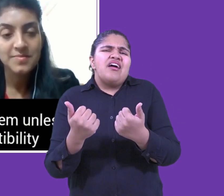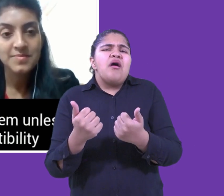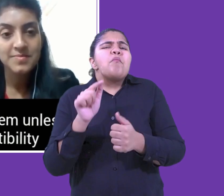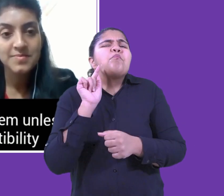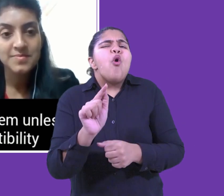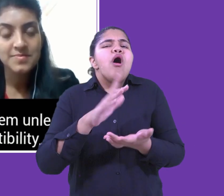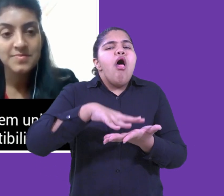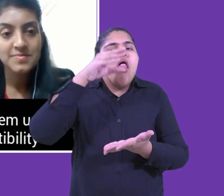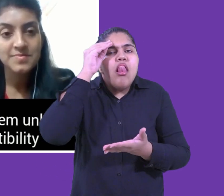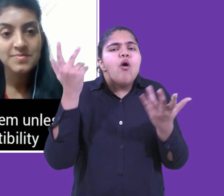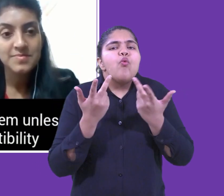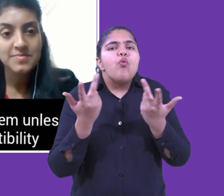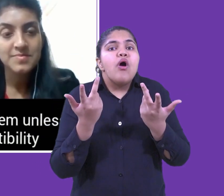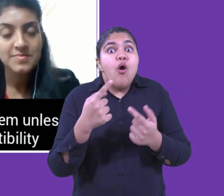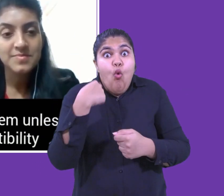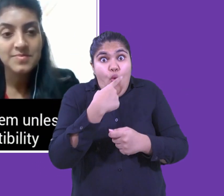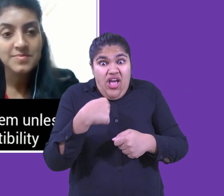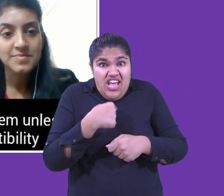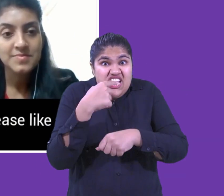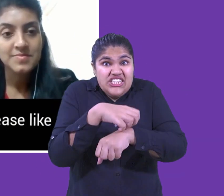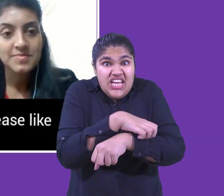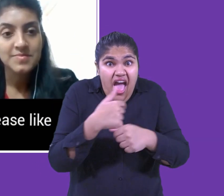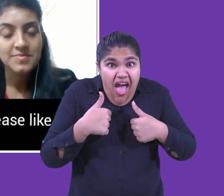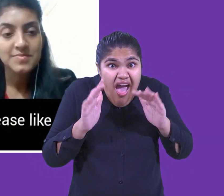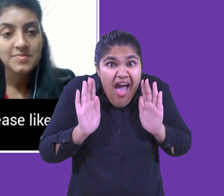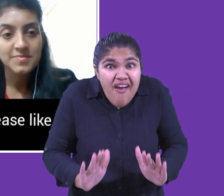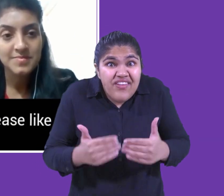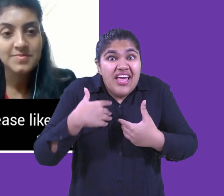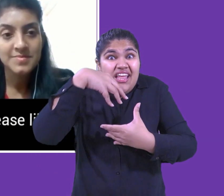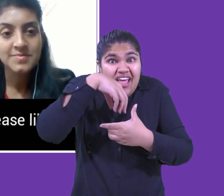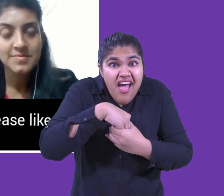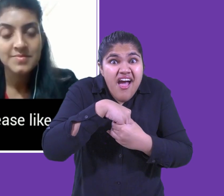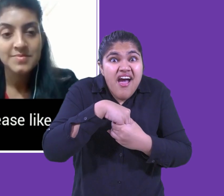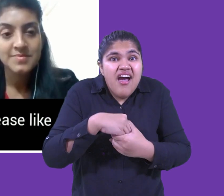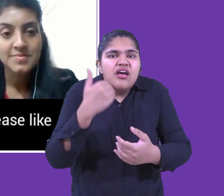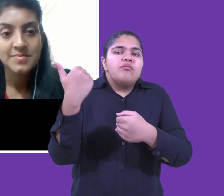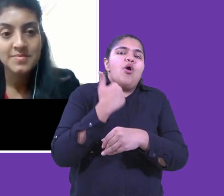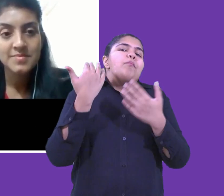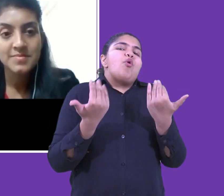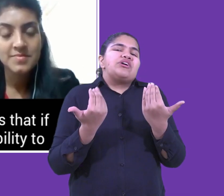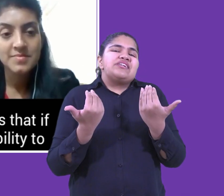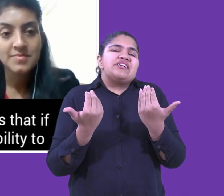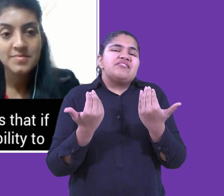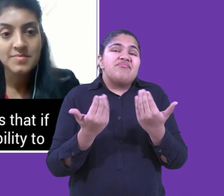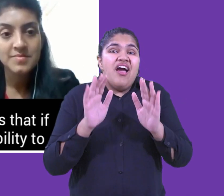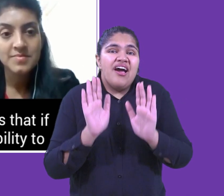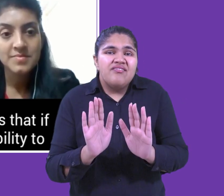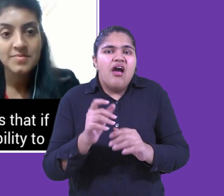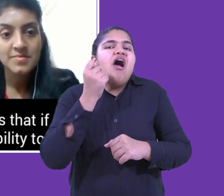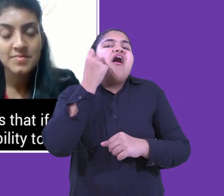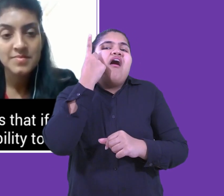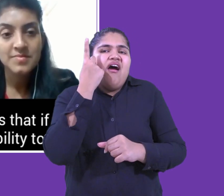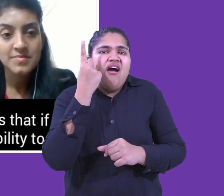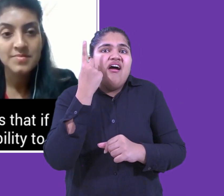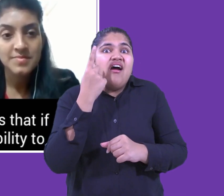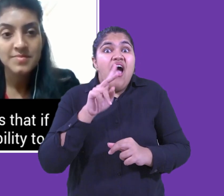unless somebody has a susceptibility to develop a particular disease like vitiligo. Hmm. So that is most important. If